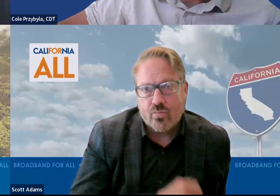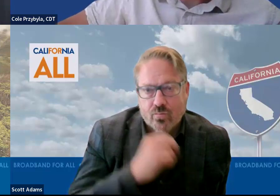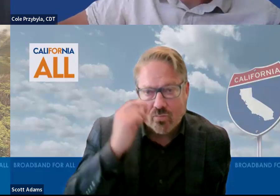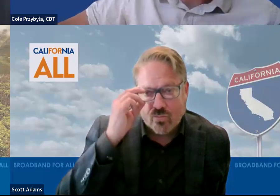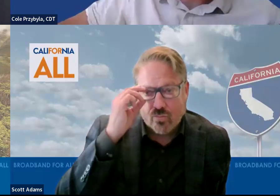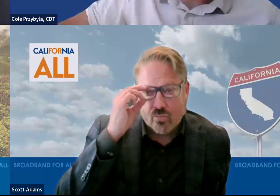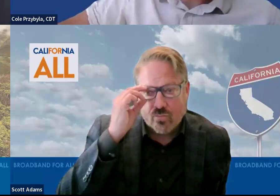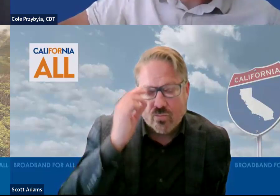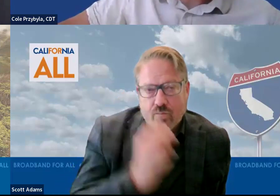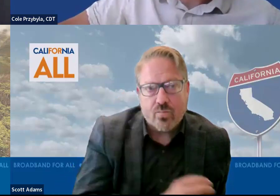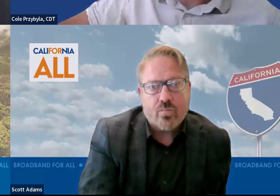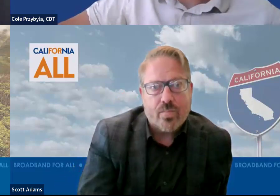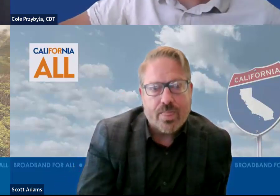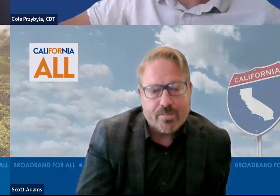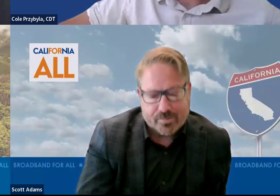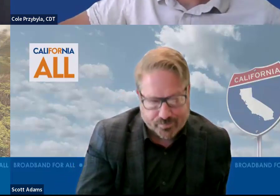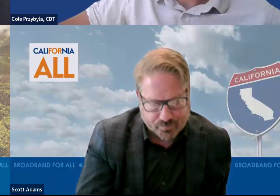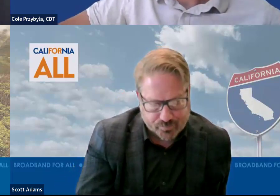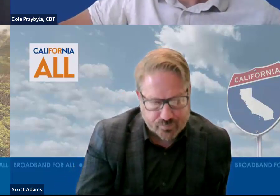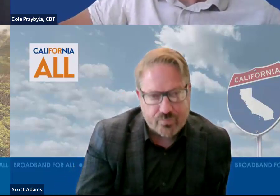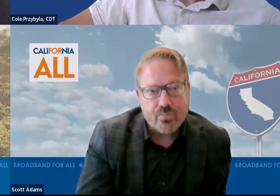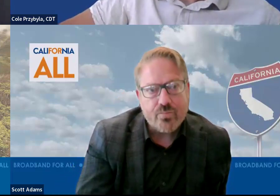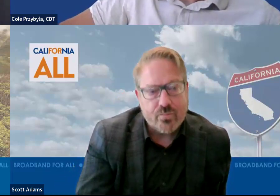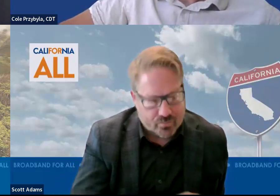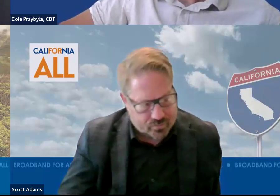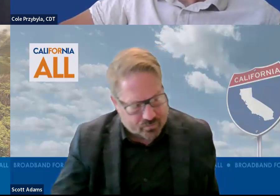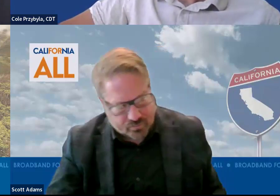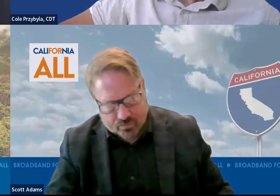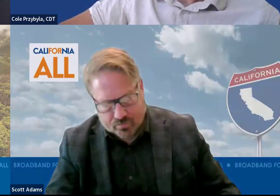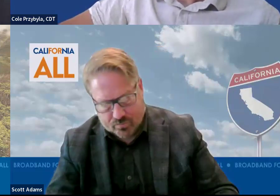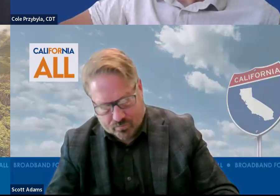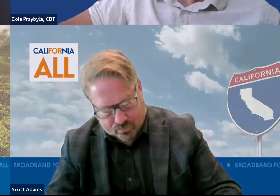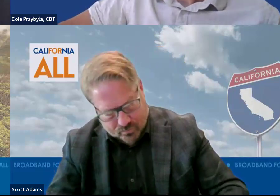Great. Thank you, Rebecca. Thank you, Scott. Wally?